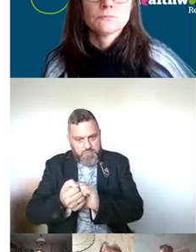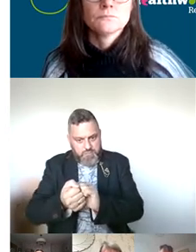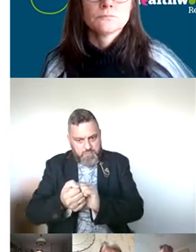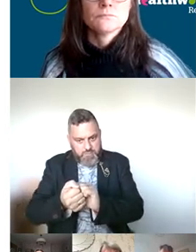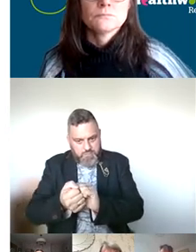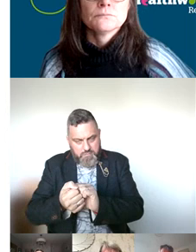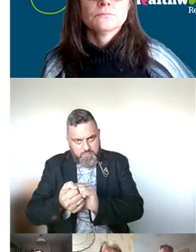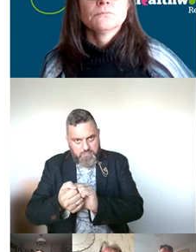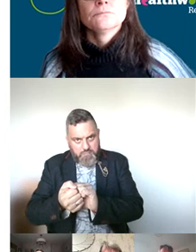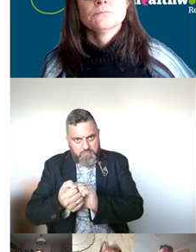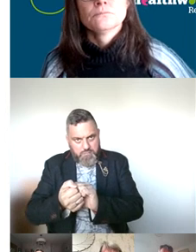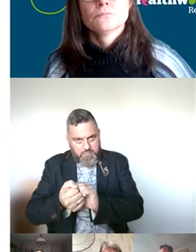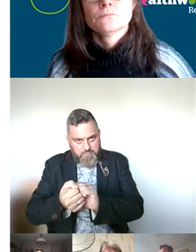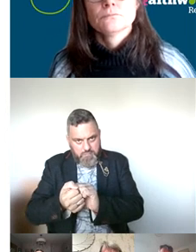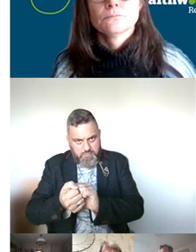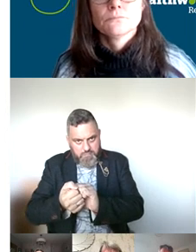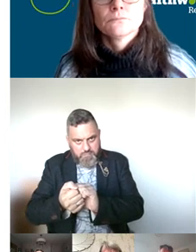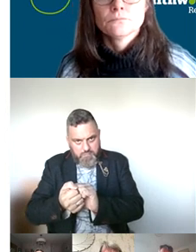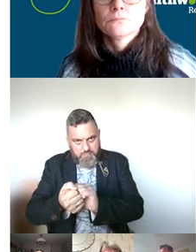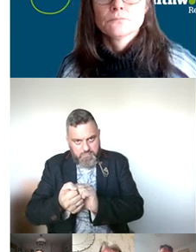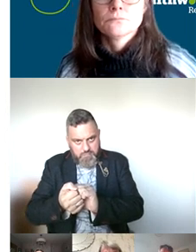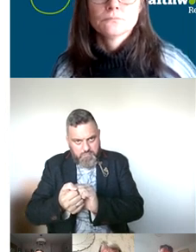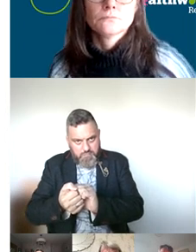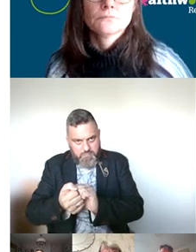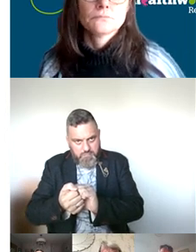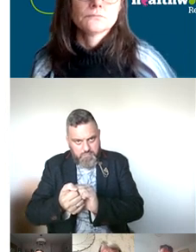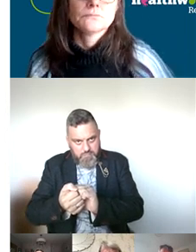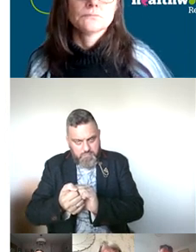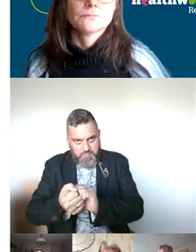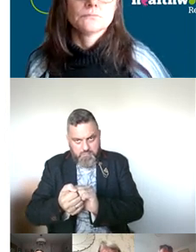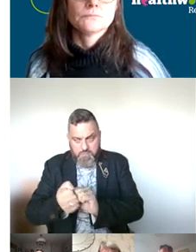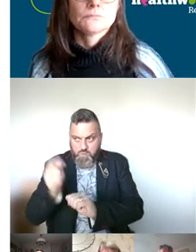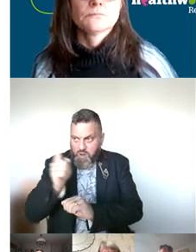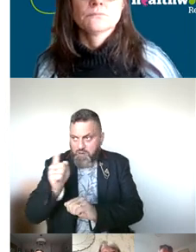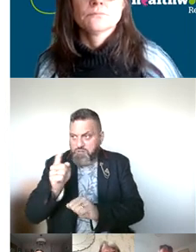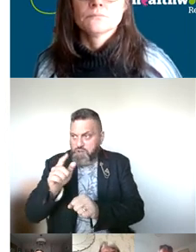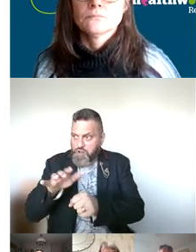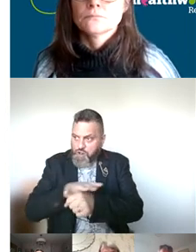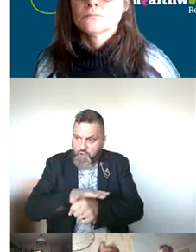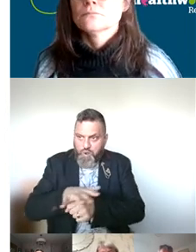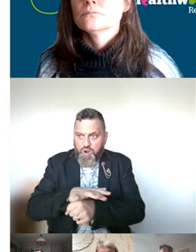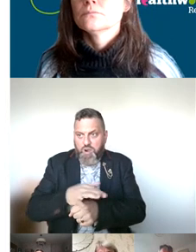actually what are the ways in which the voluntary and community sector